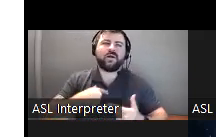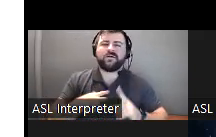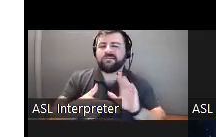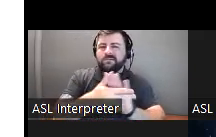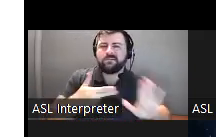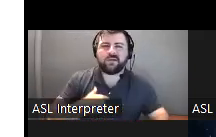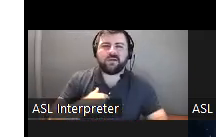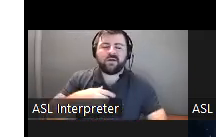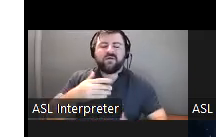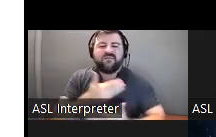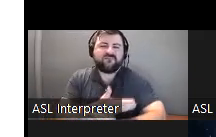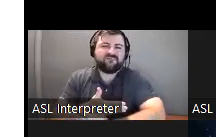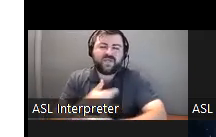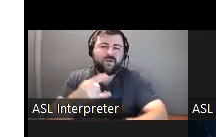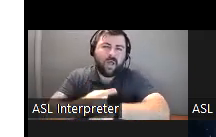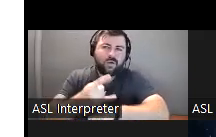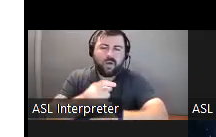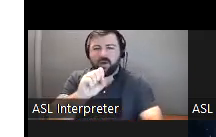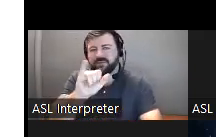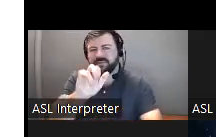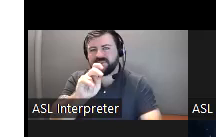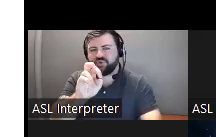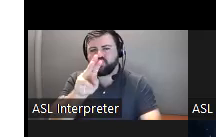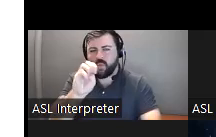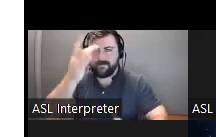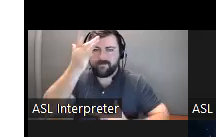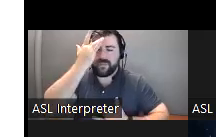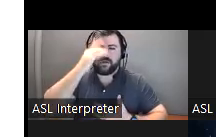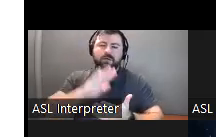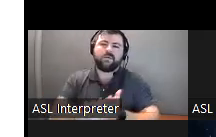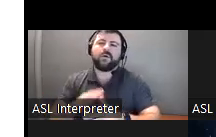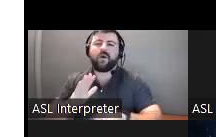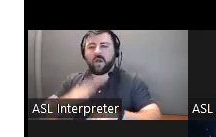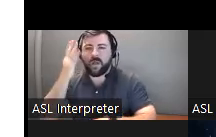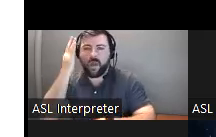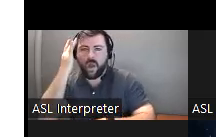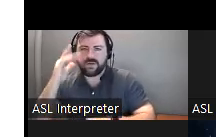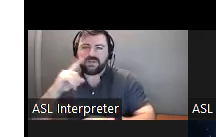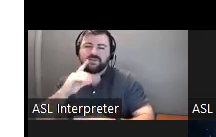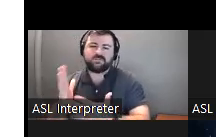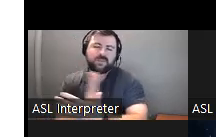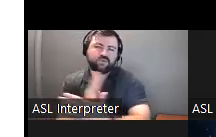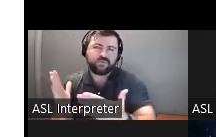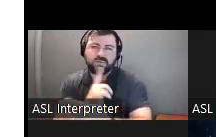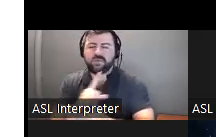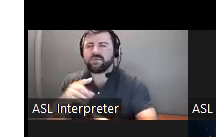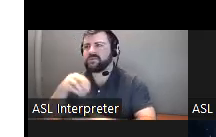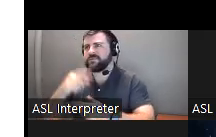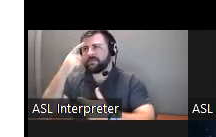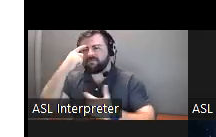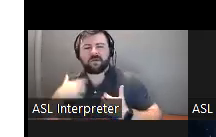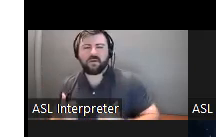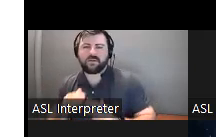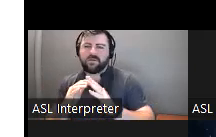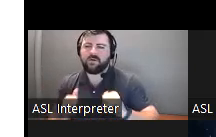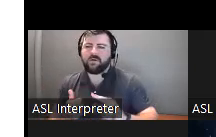of autism, I've noticed that the mental health and the behavioral health system definitely have